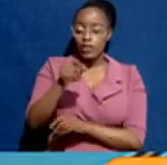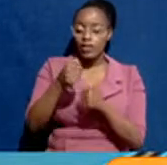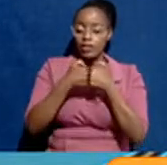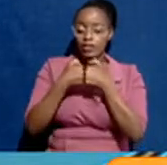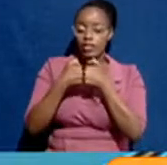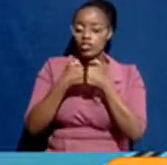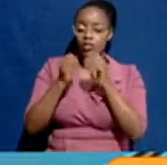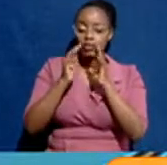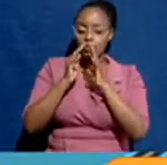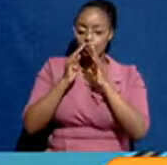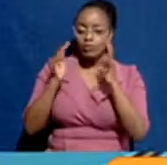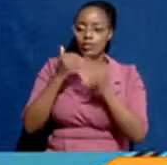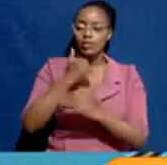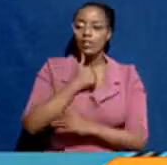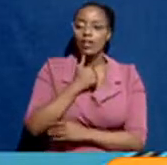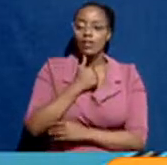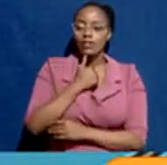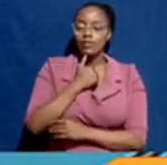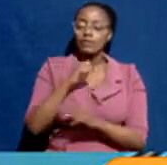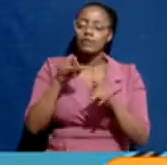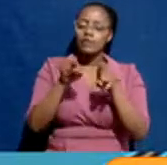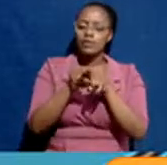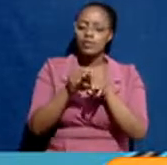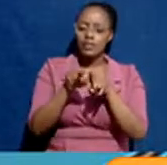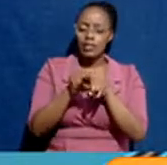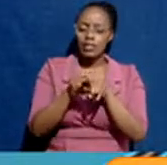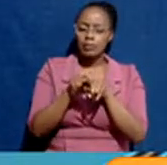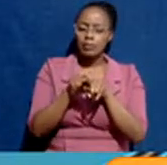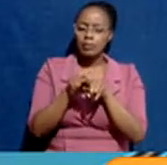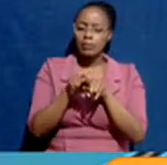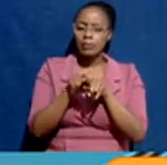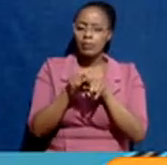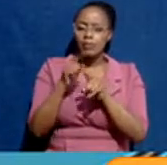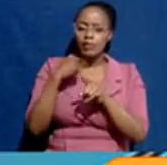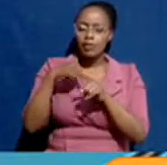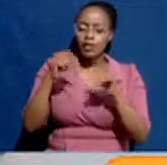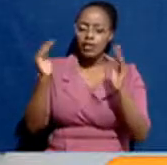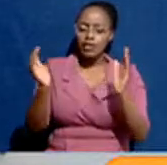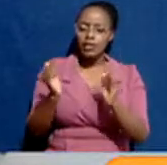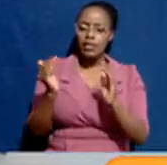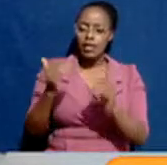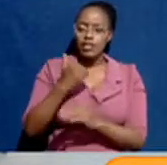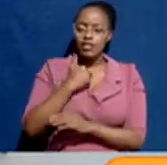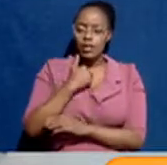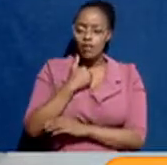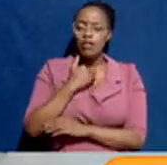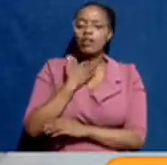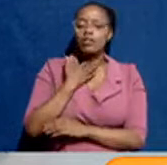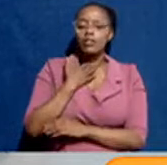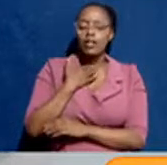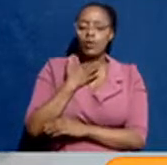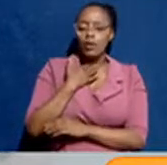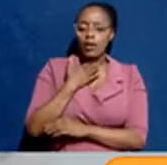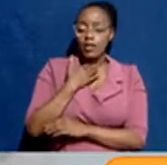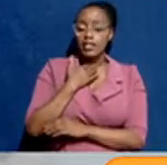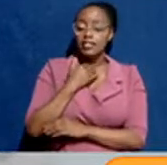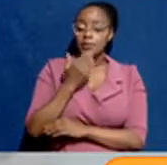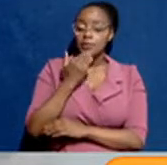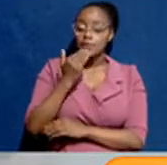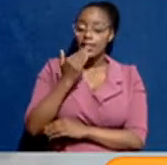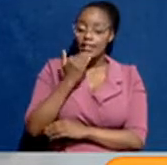challenge. Of course, we are being encouraged, and I want to